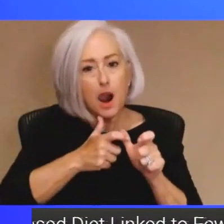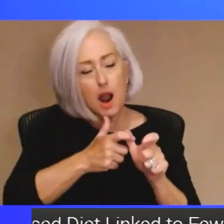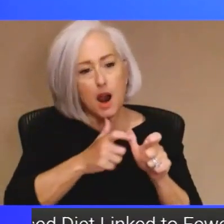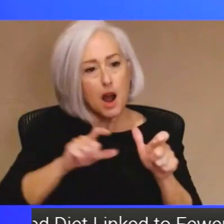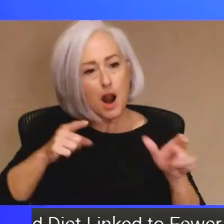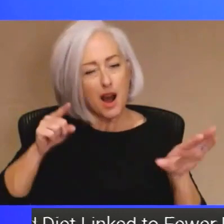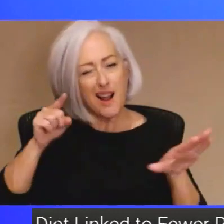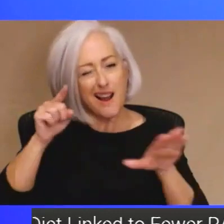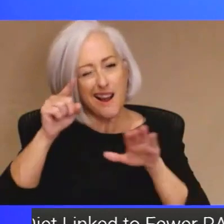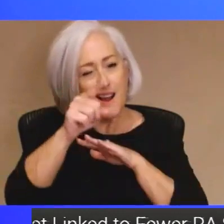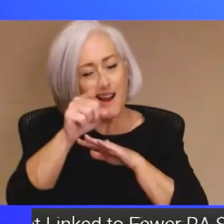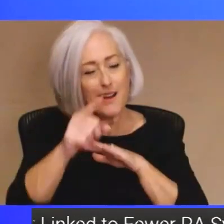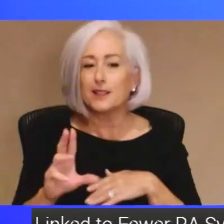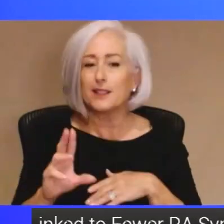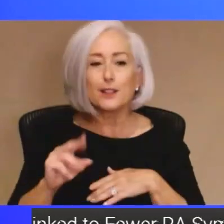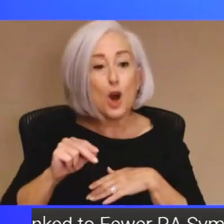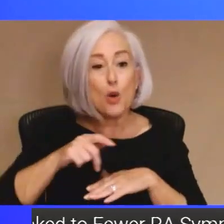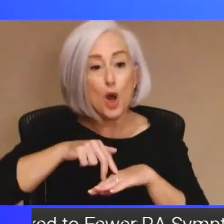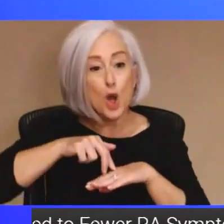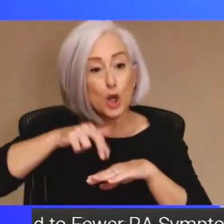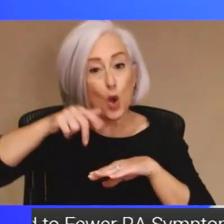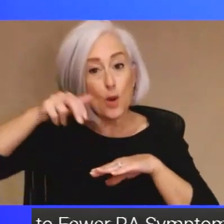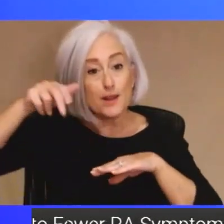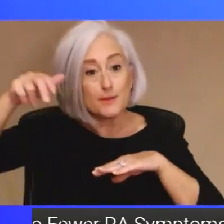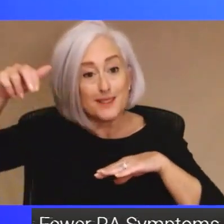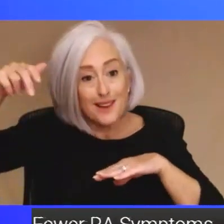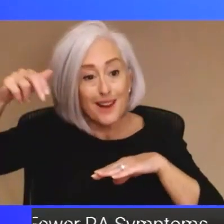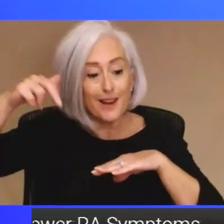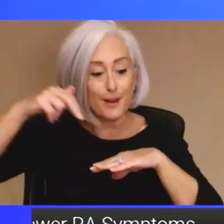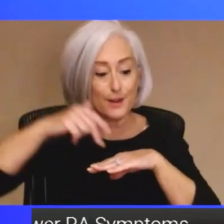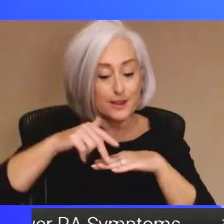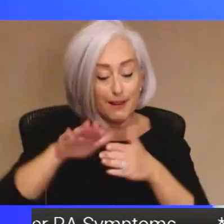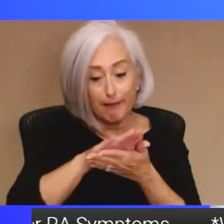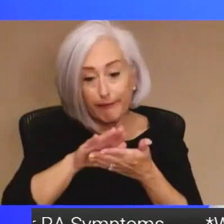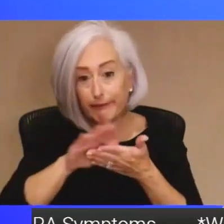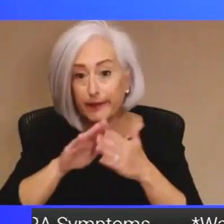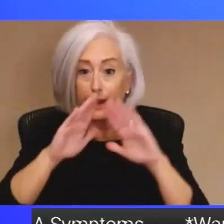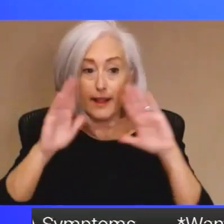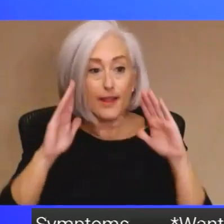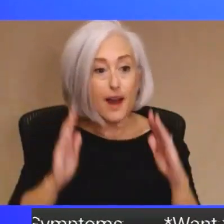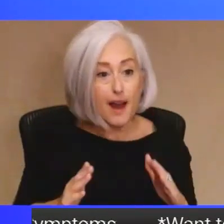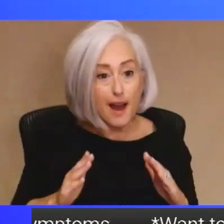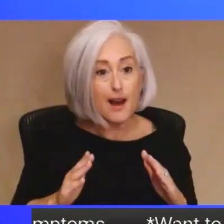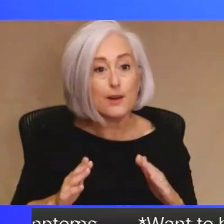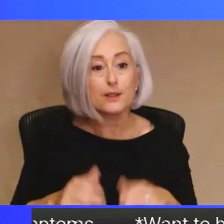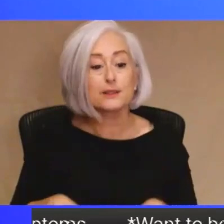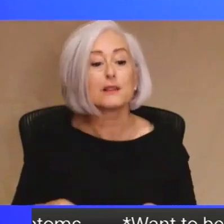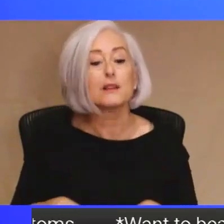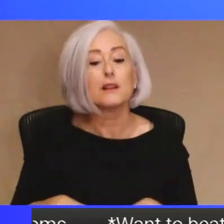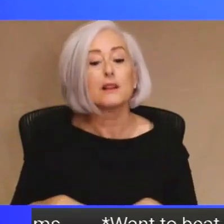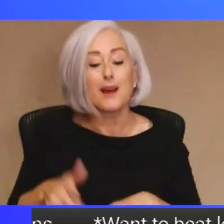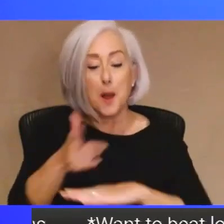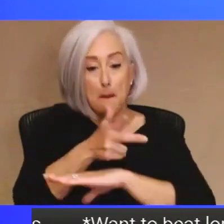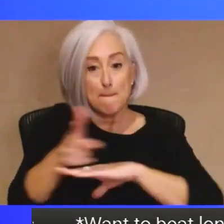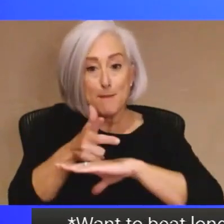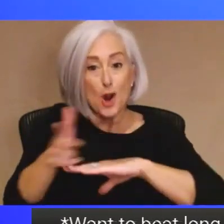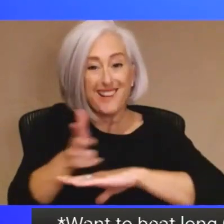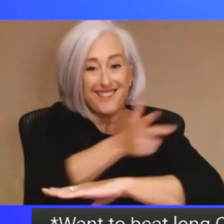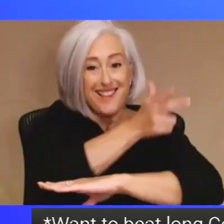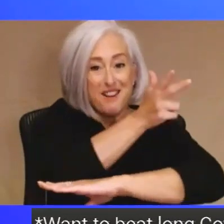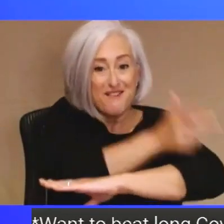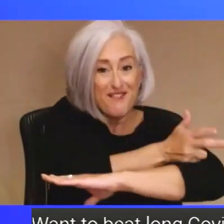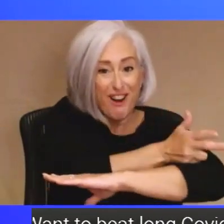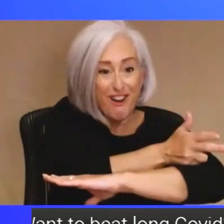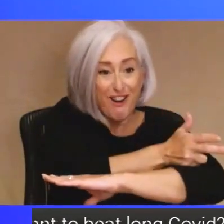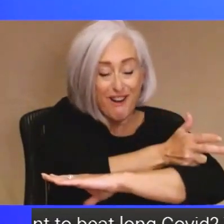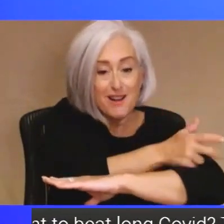walking upstairs, housekeeping, parking your car at the farthest part of the parking lot, improves insulin